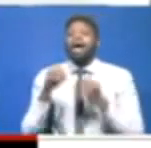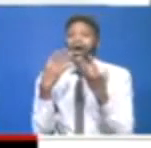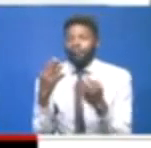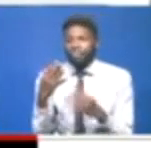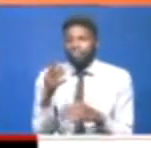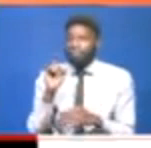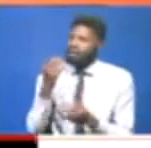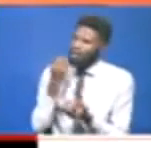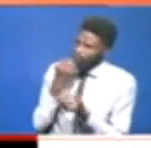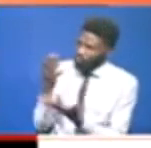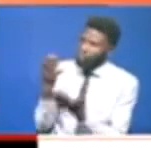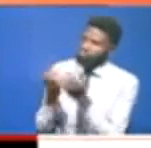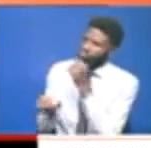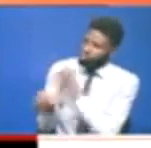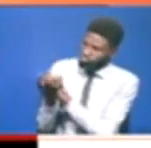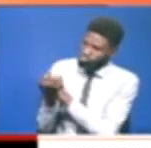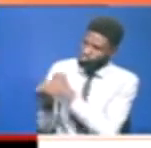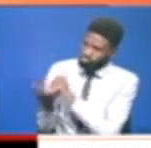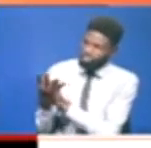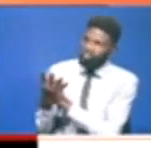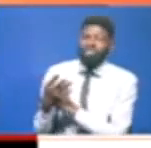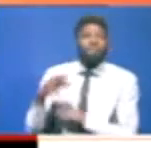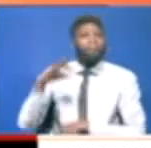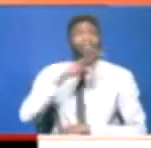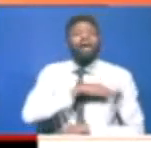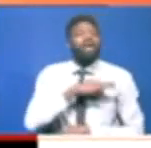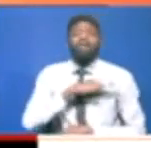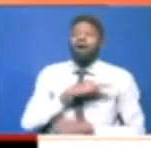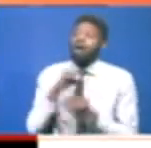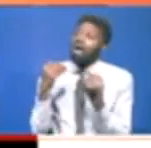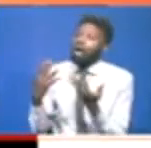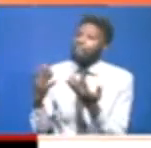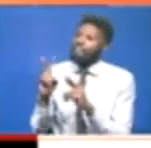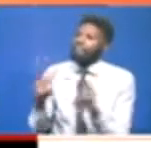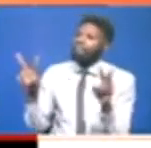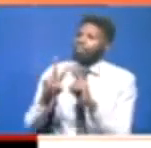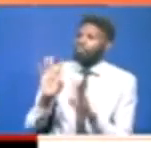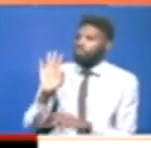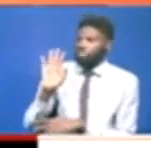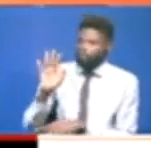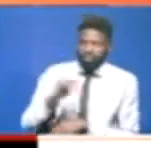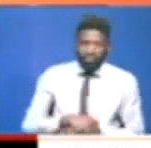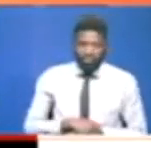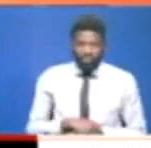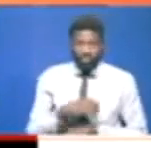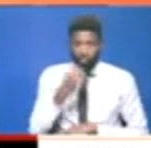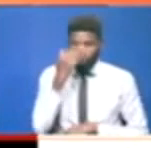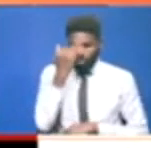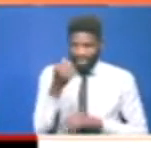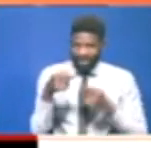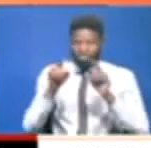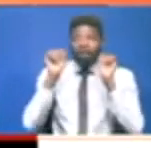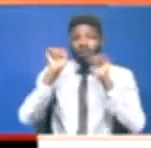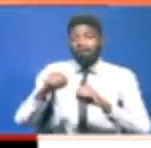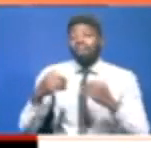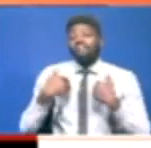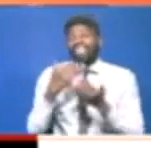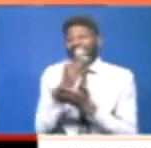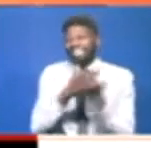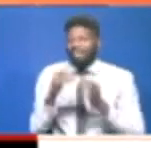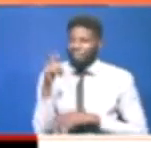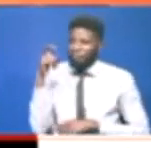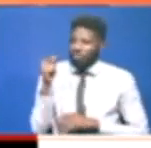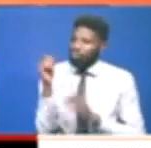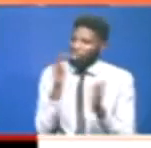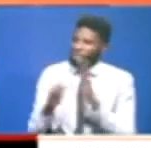information about what are the returns that you're going to get on the value. Because you may get schemes that are not